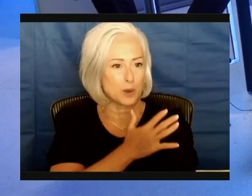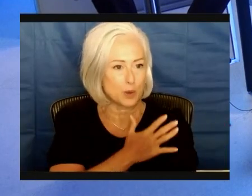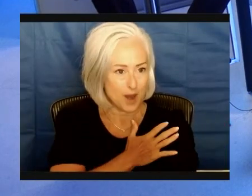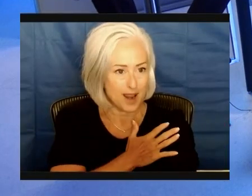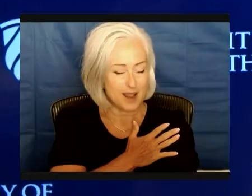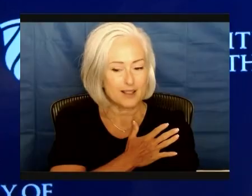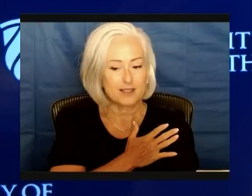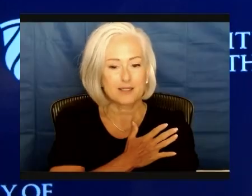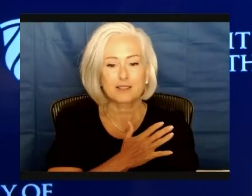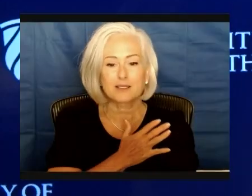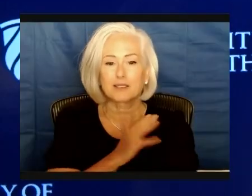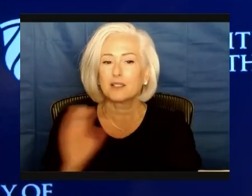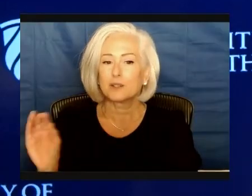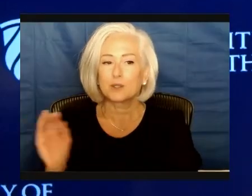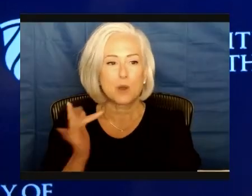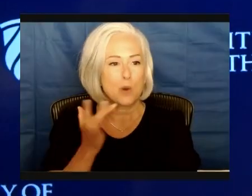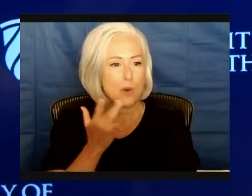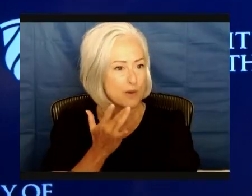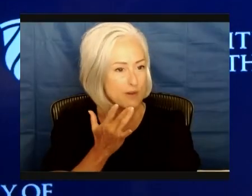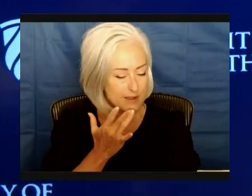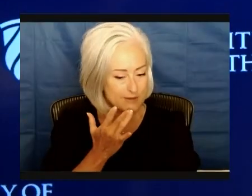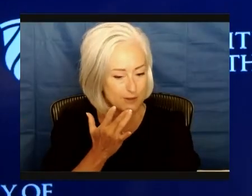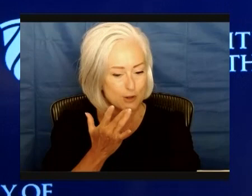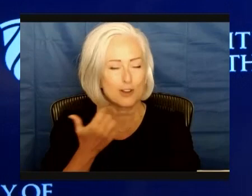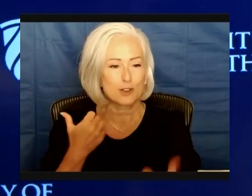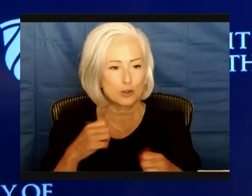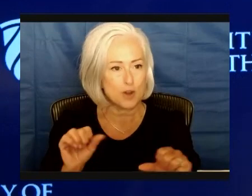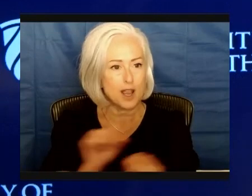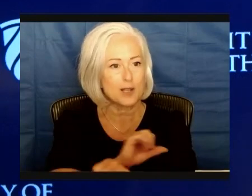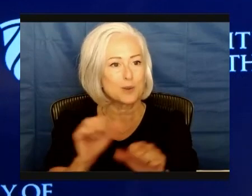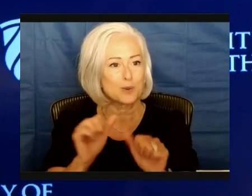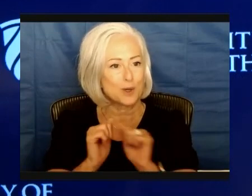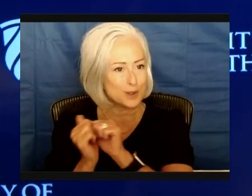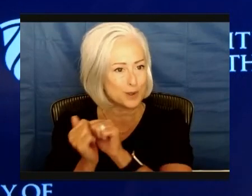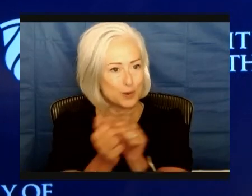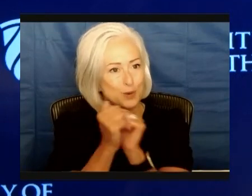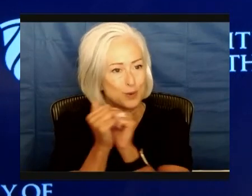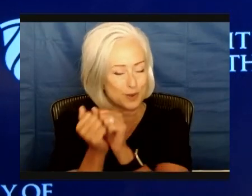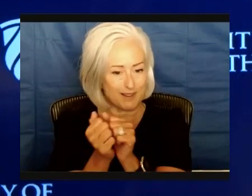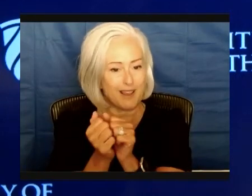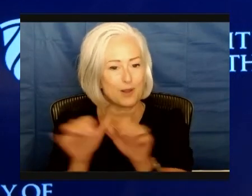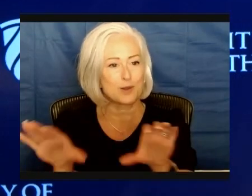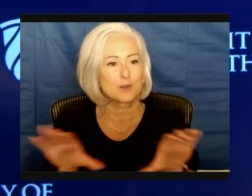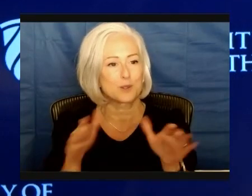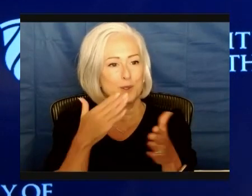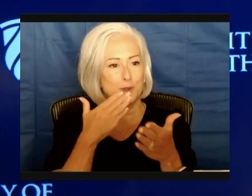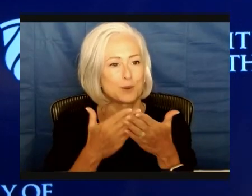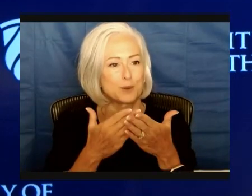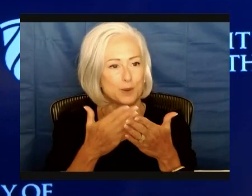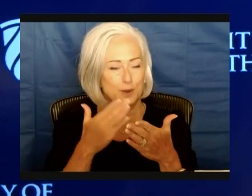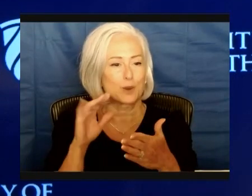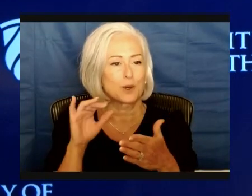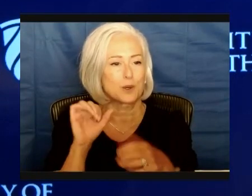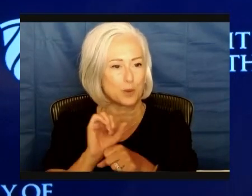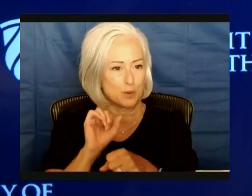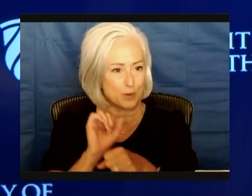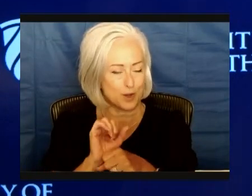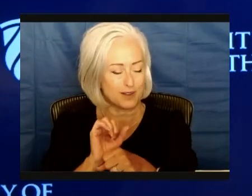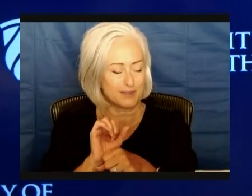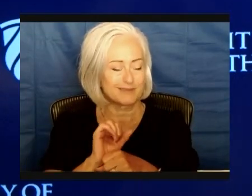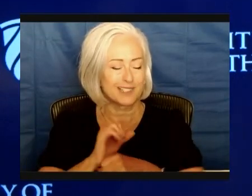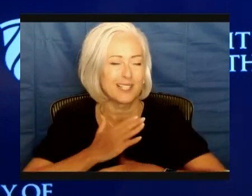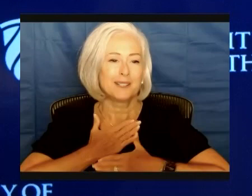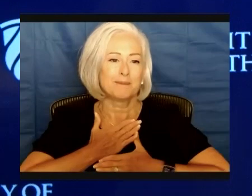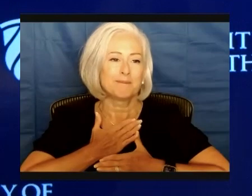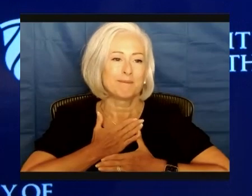of us to try and work together and to do good works. And it is such a joy to see this, because the more